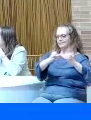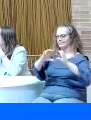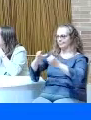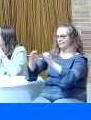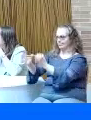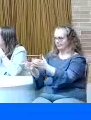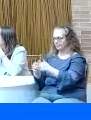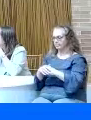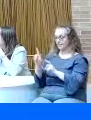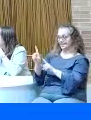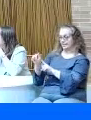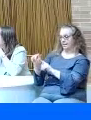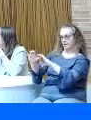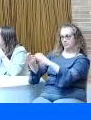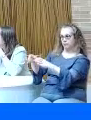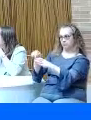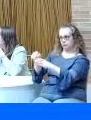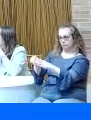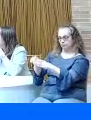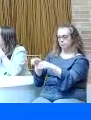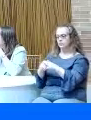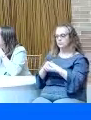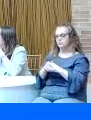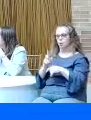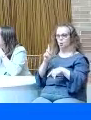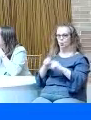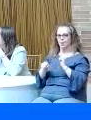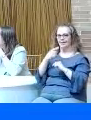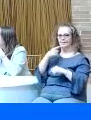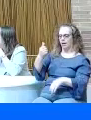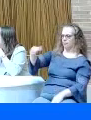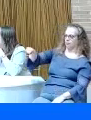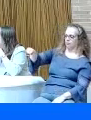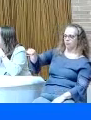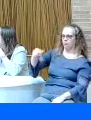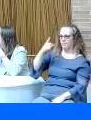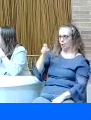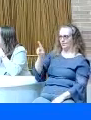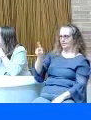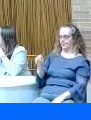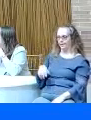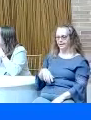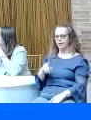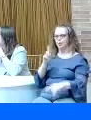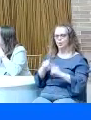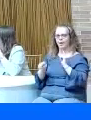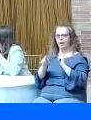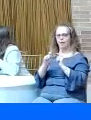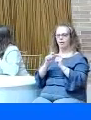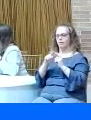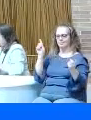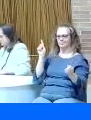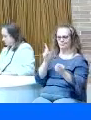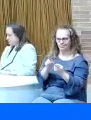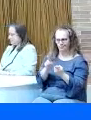and disability has this protection as well you can't deny a Housing Opportunity you can't diminish terms or conditions or diminish the way you